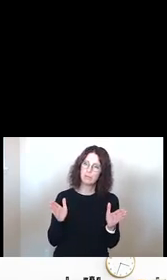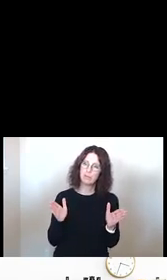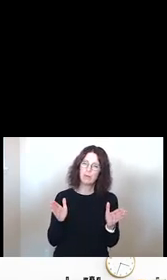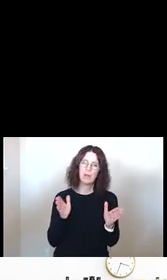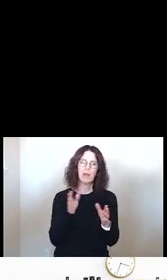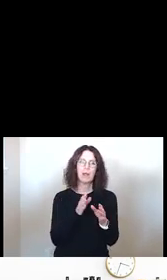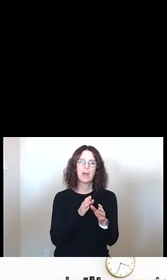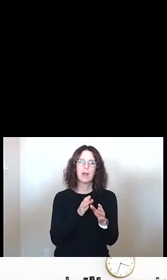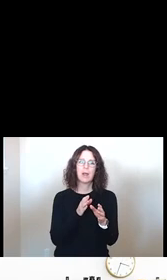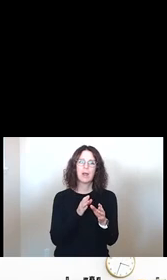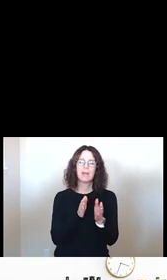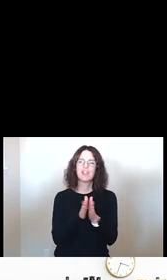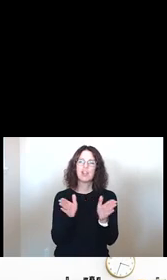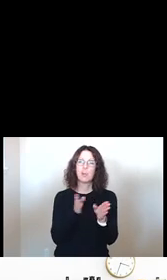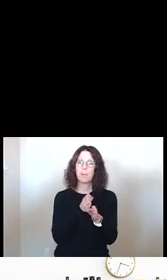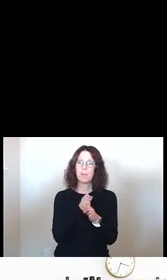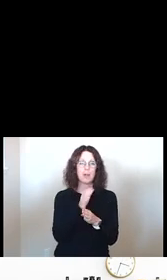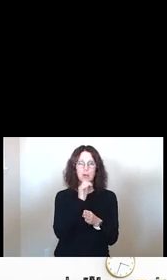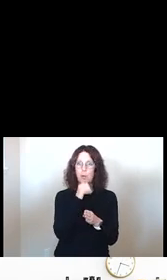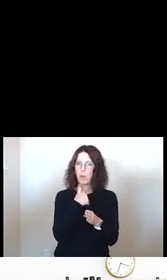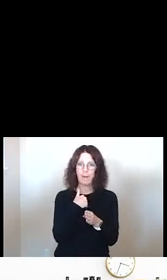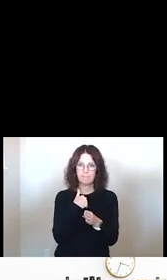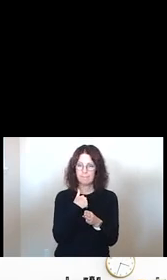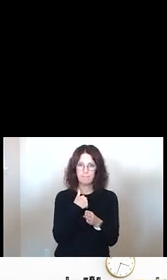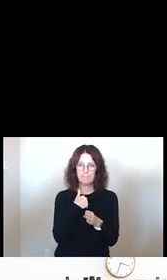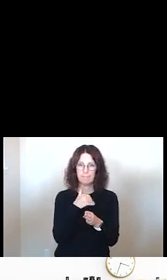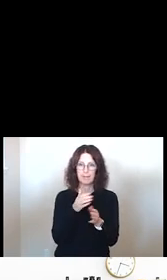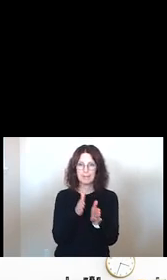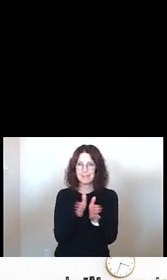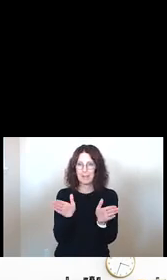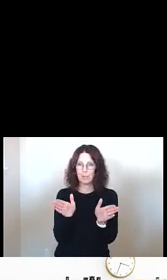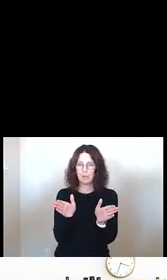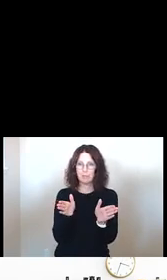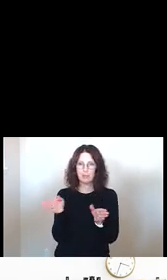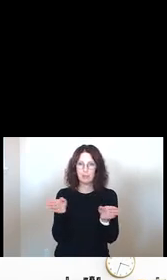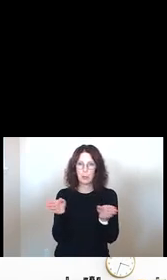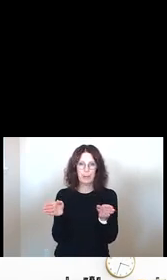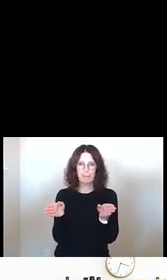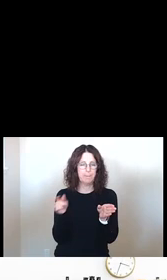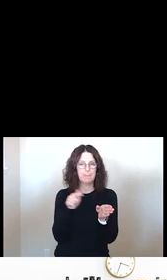a stream. Students simply will take a course